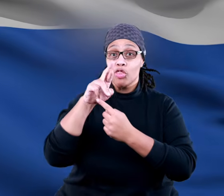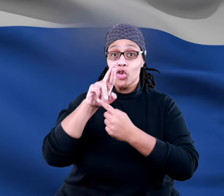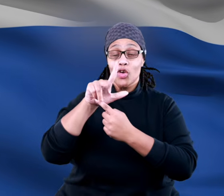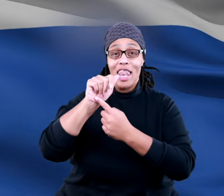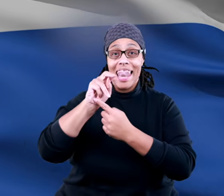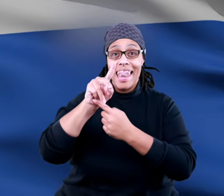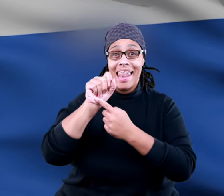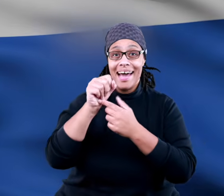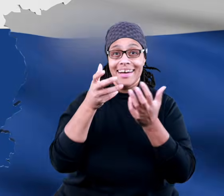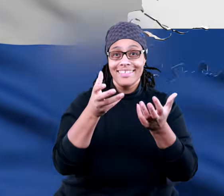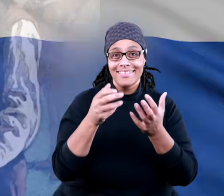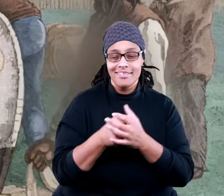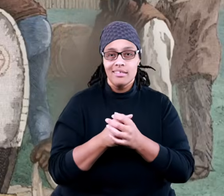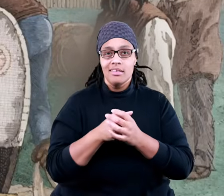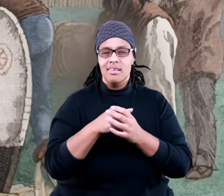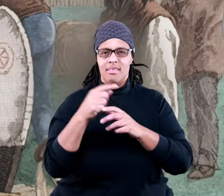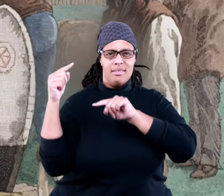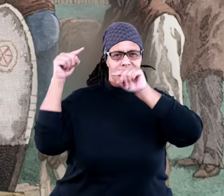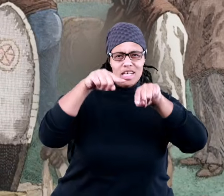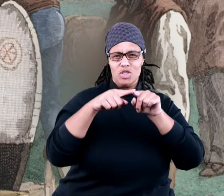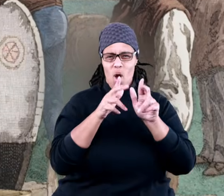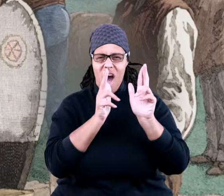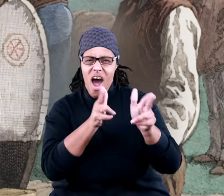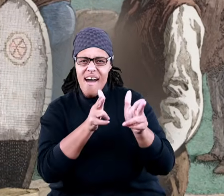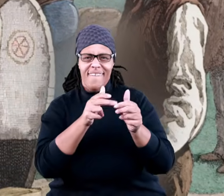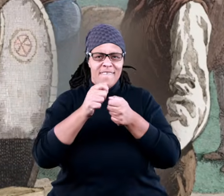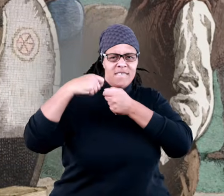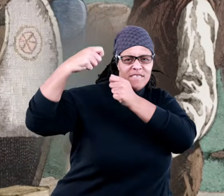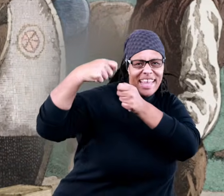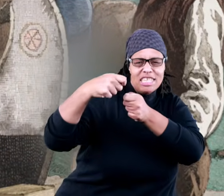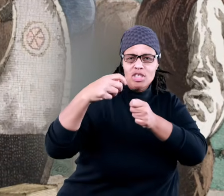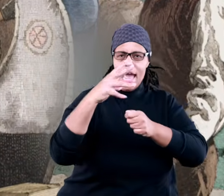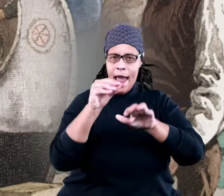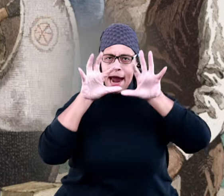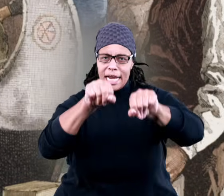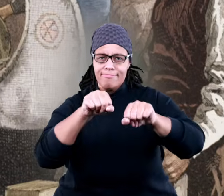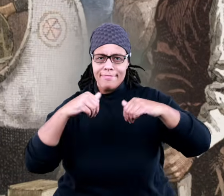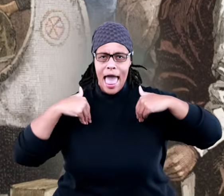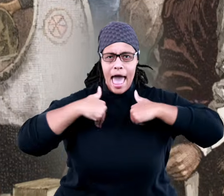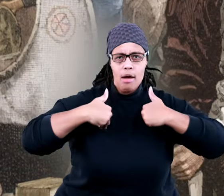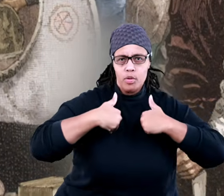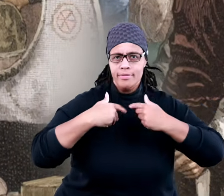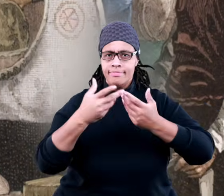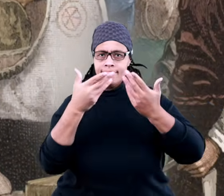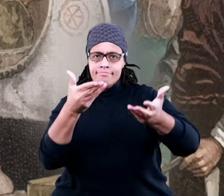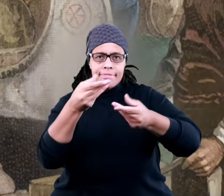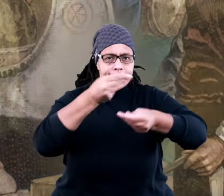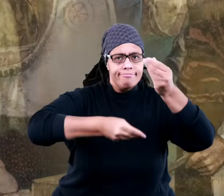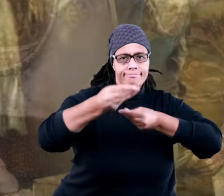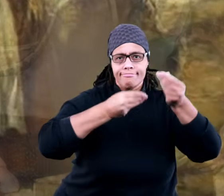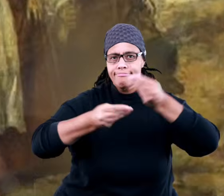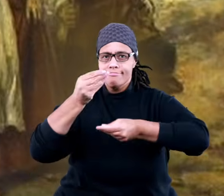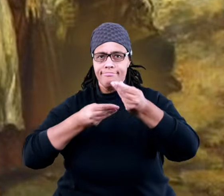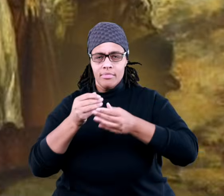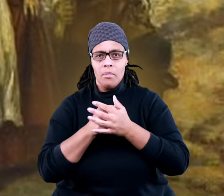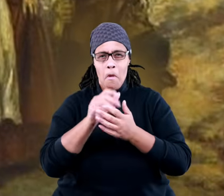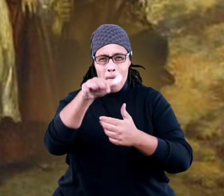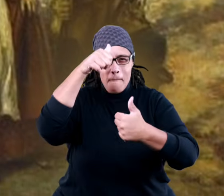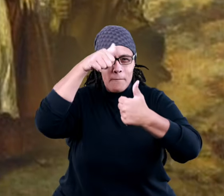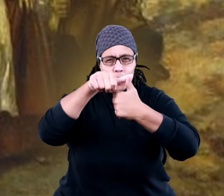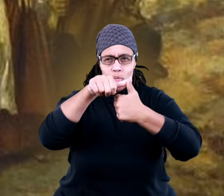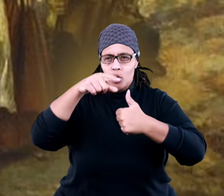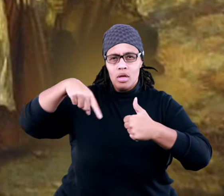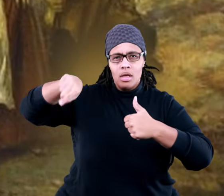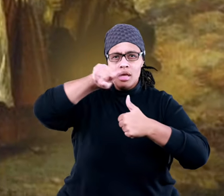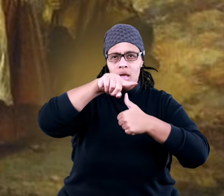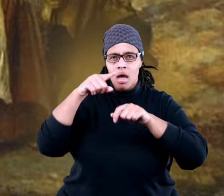they came from the Netherlands. They came to hunt and fish and trap and establish trading posts. It is important